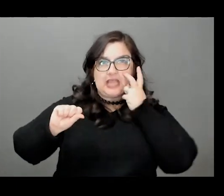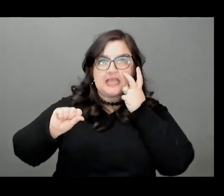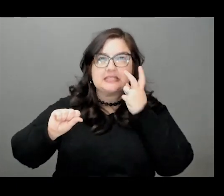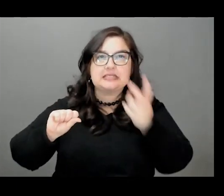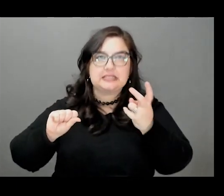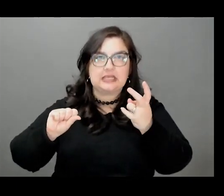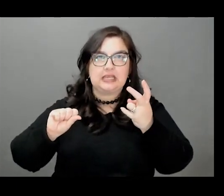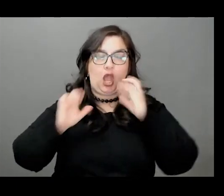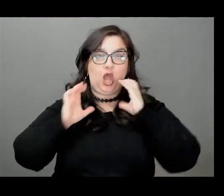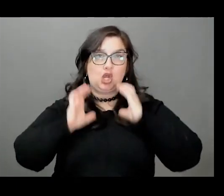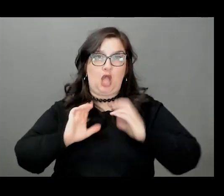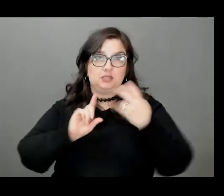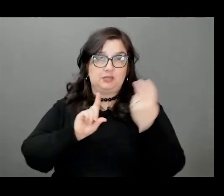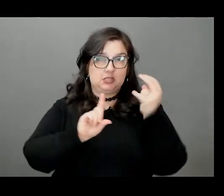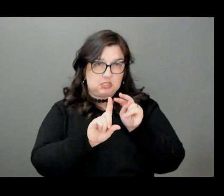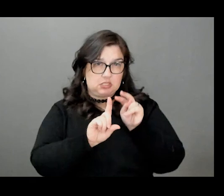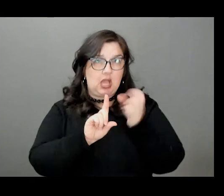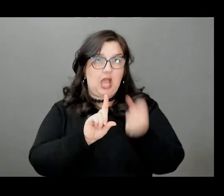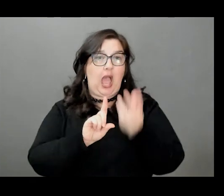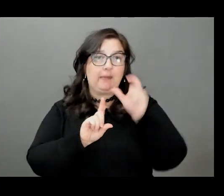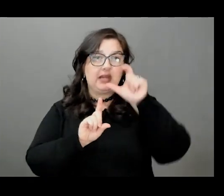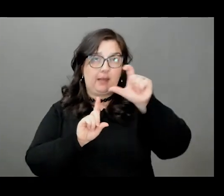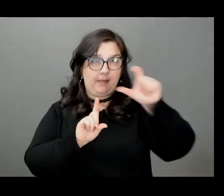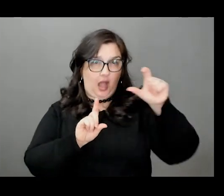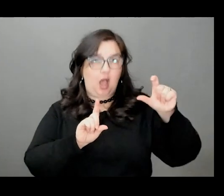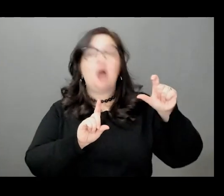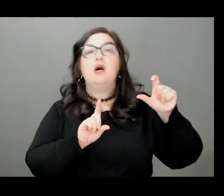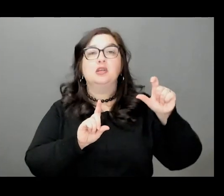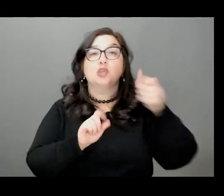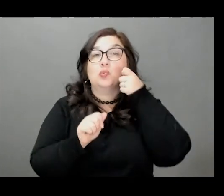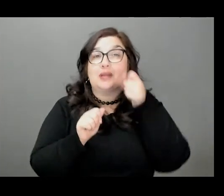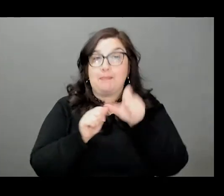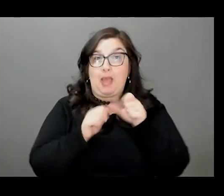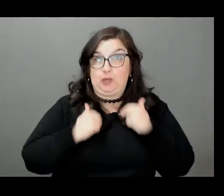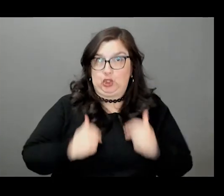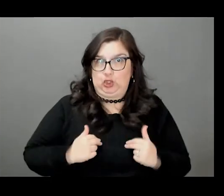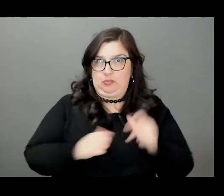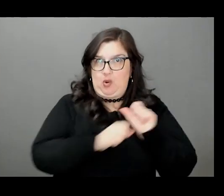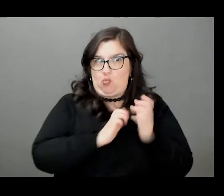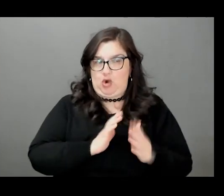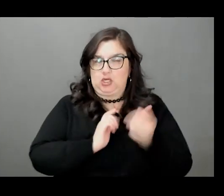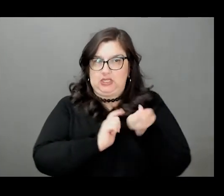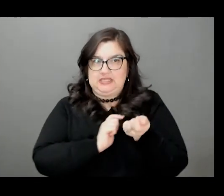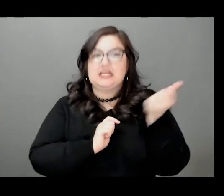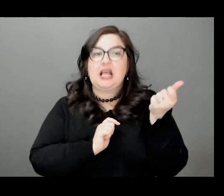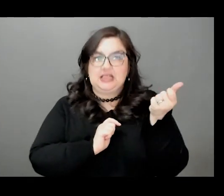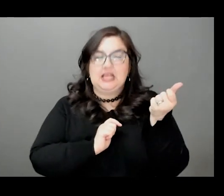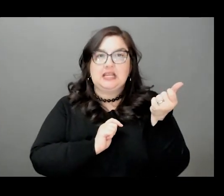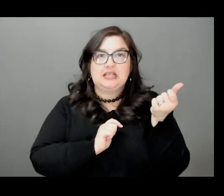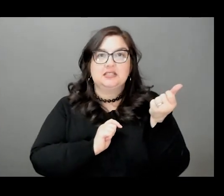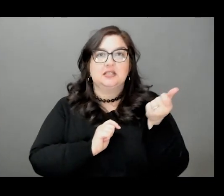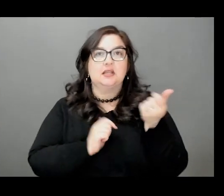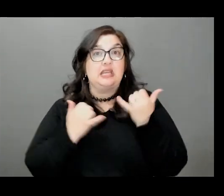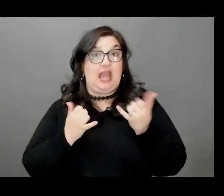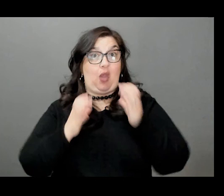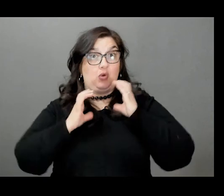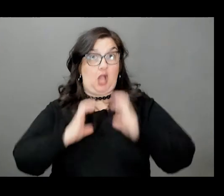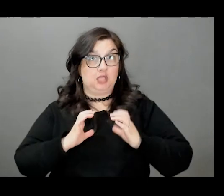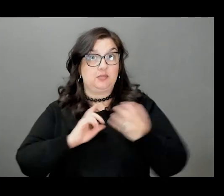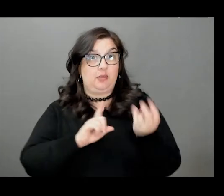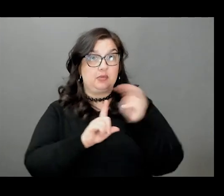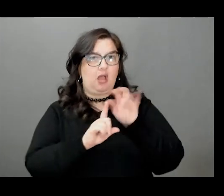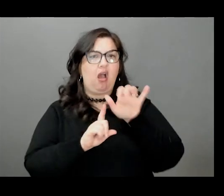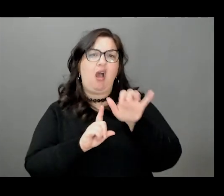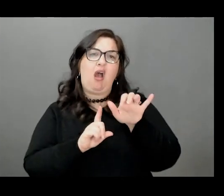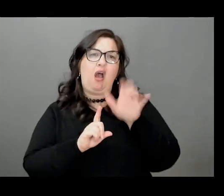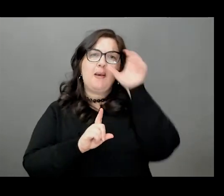open up a similar screen where I can see as a customer how many bounding boxes are drawn. So I deleted that bounding box on the left hand